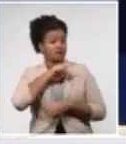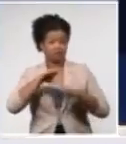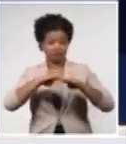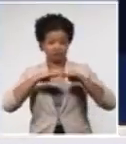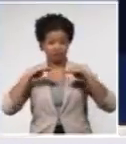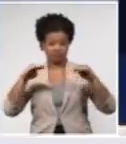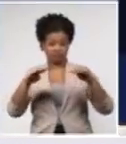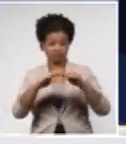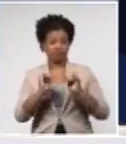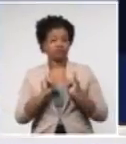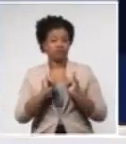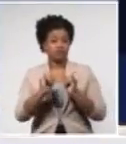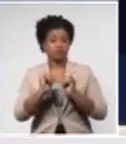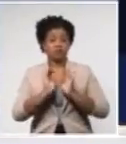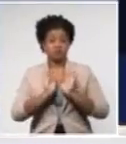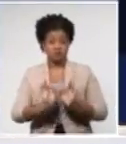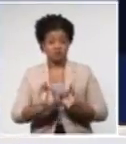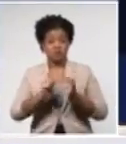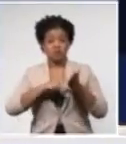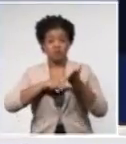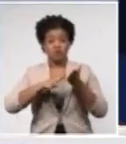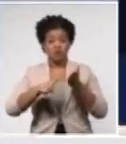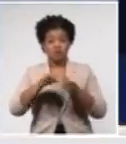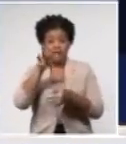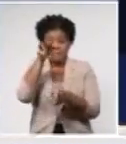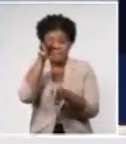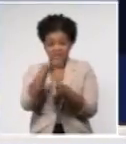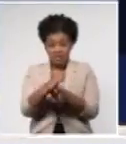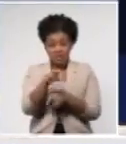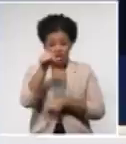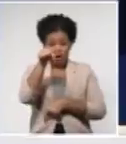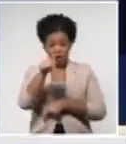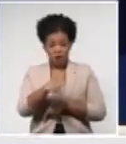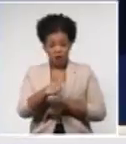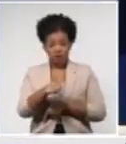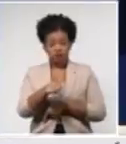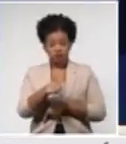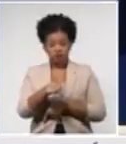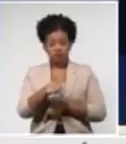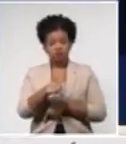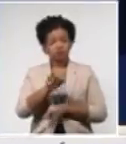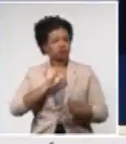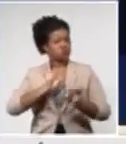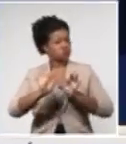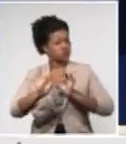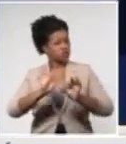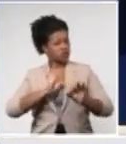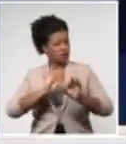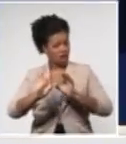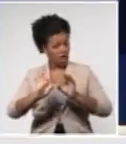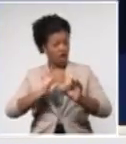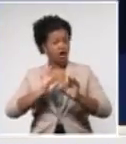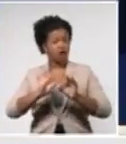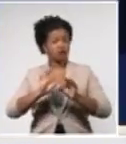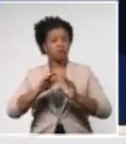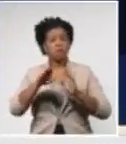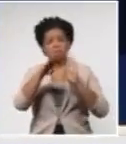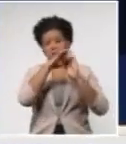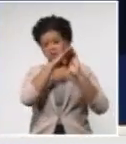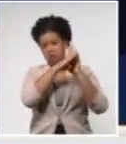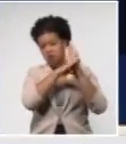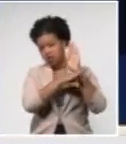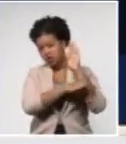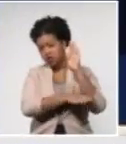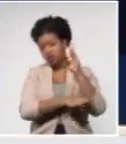have informed, these provinces starting today, this Thursday, and following all